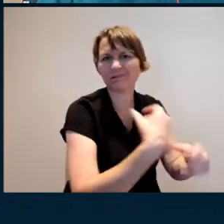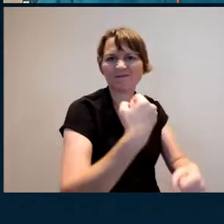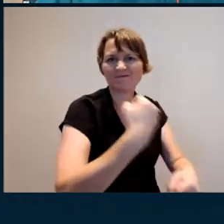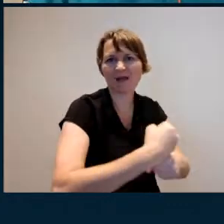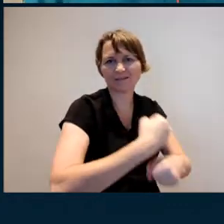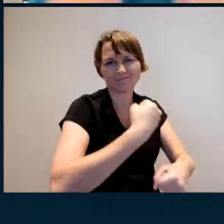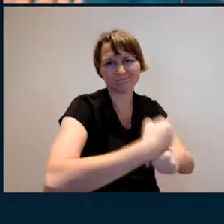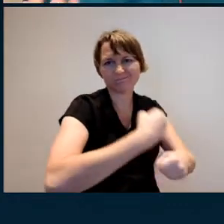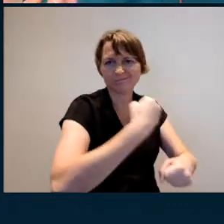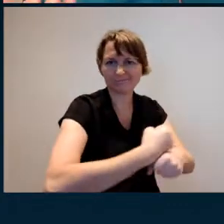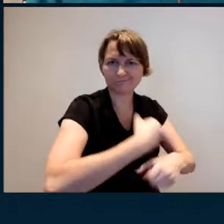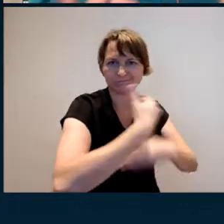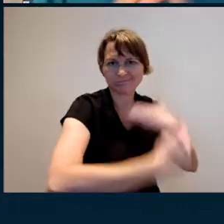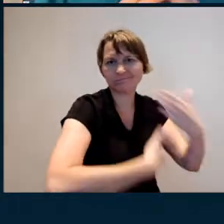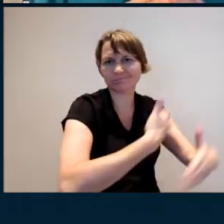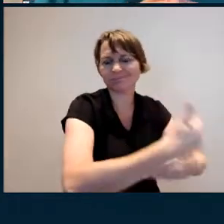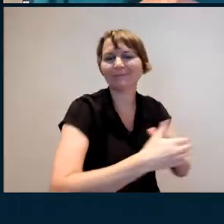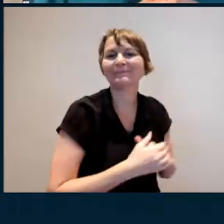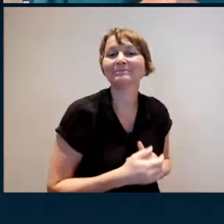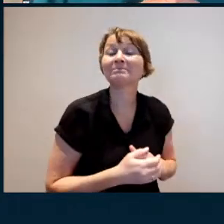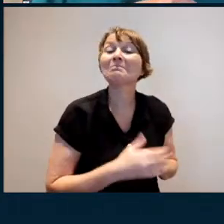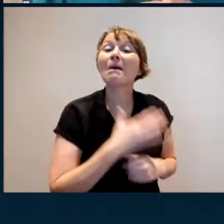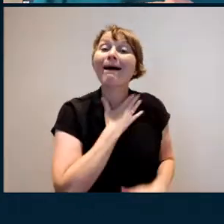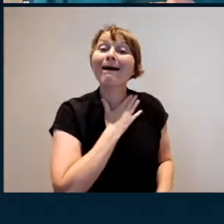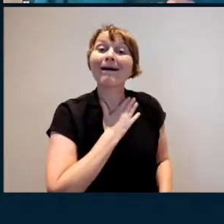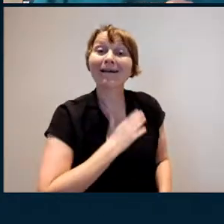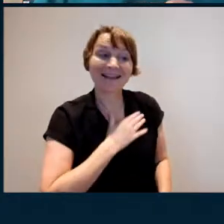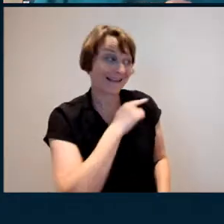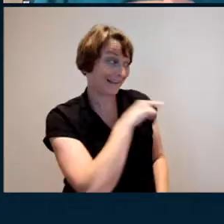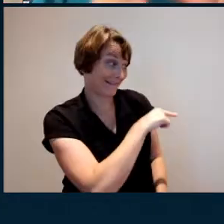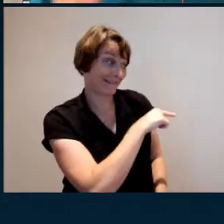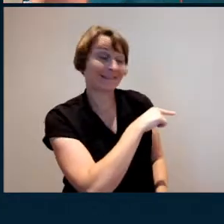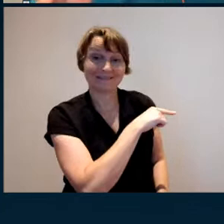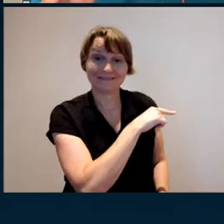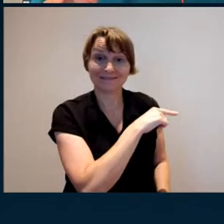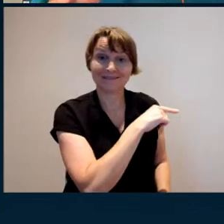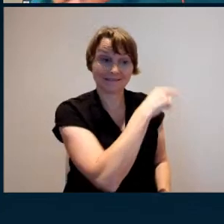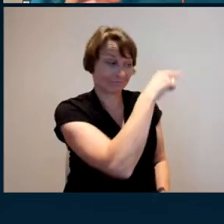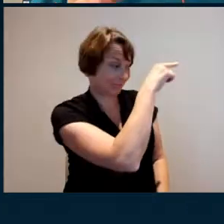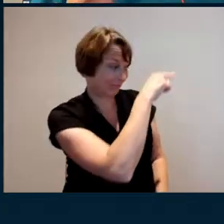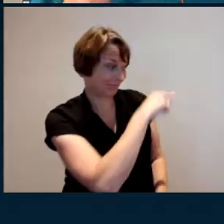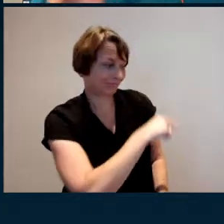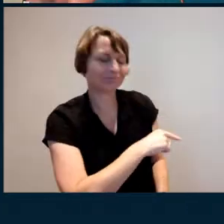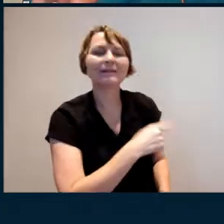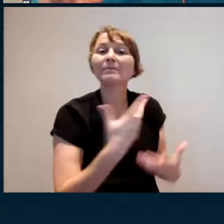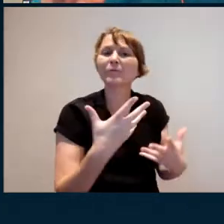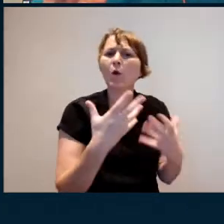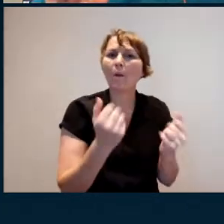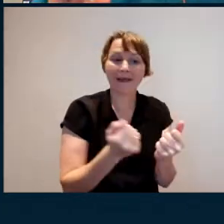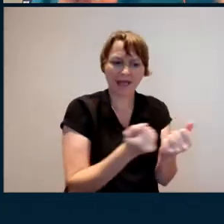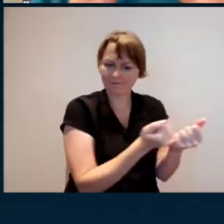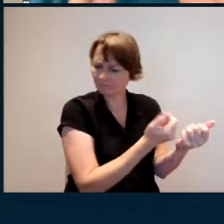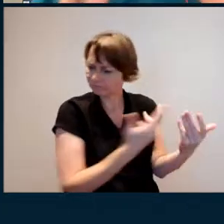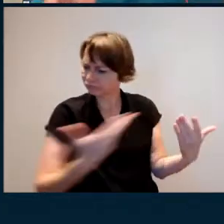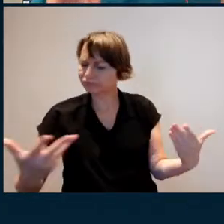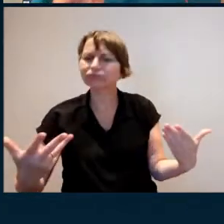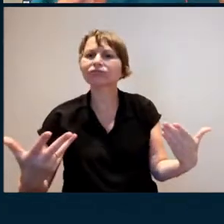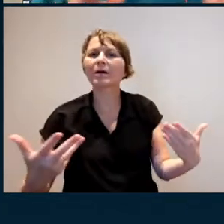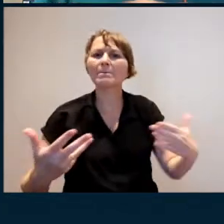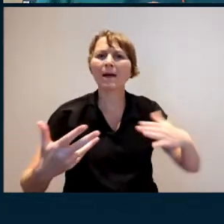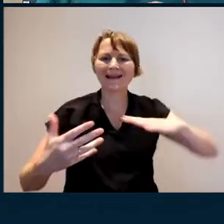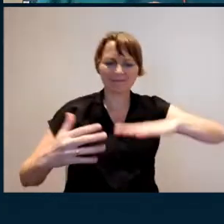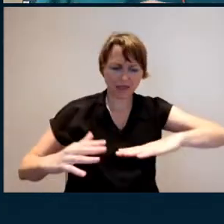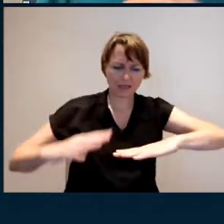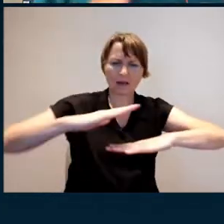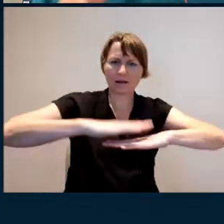too is that it is a layer on top of these existing things. It does not replace Docker, does not